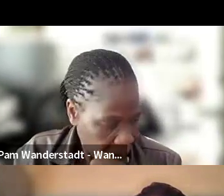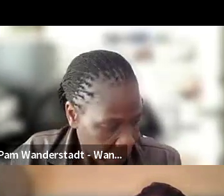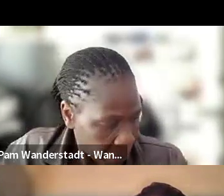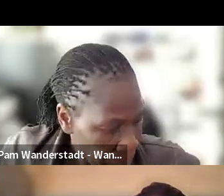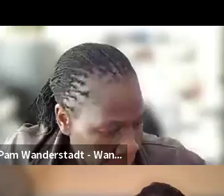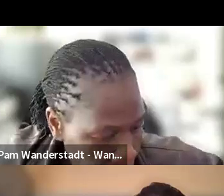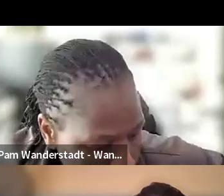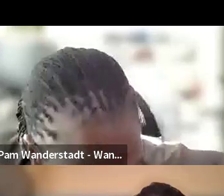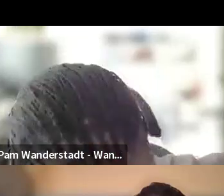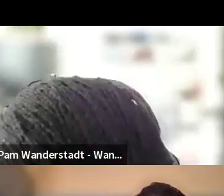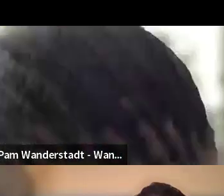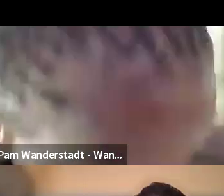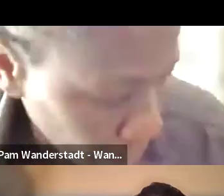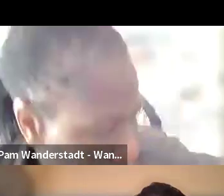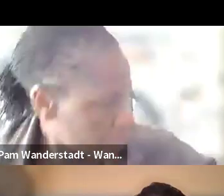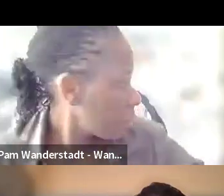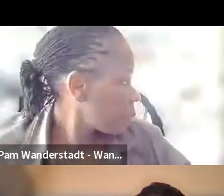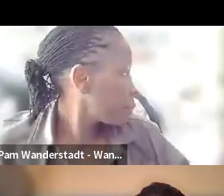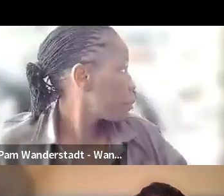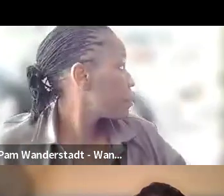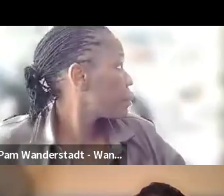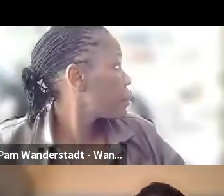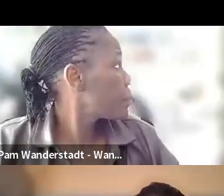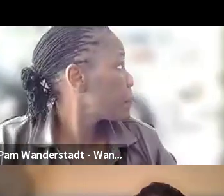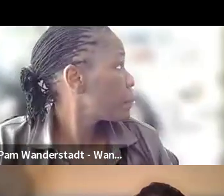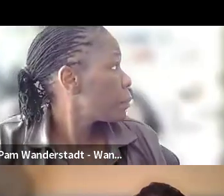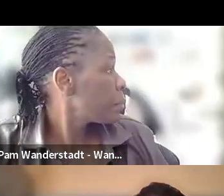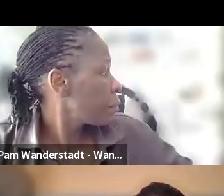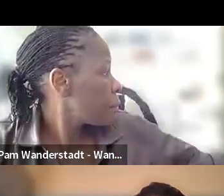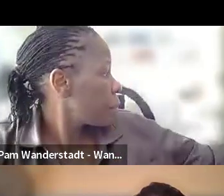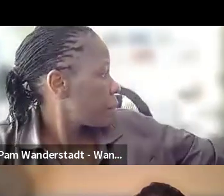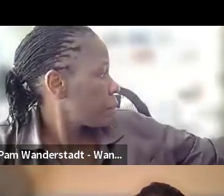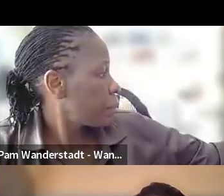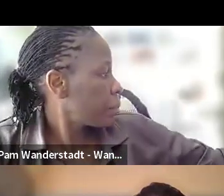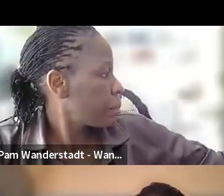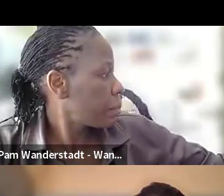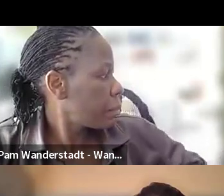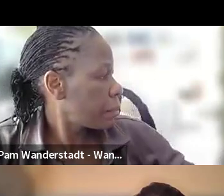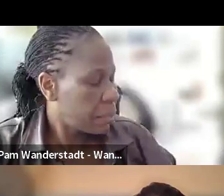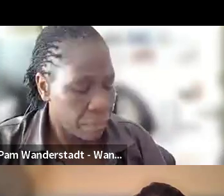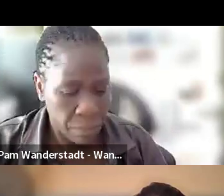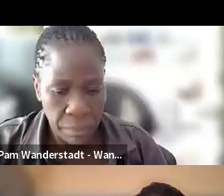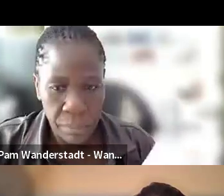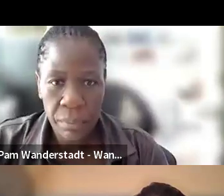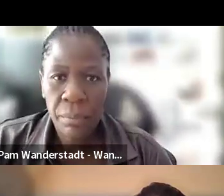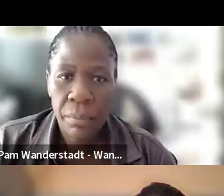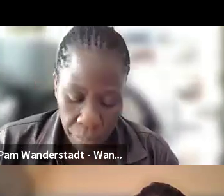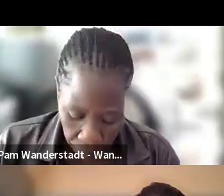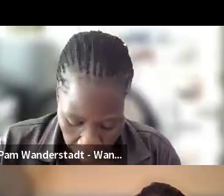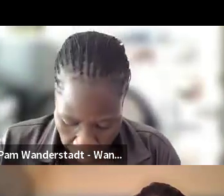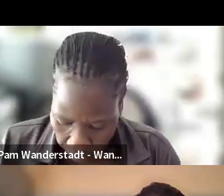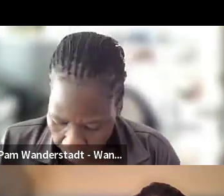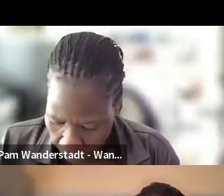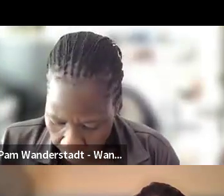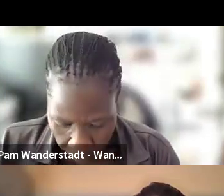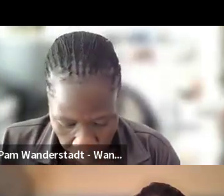any of the service codes that were supposed to be, but I did attend the webinar, so I didn't know if I got it because I did the webinar or if there was a mistake